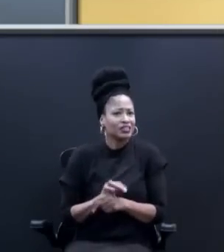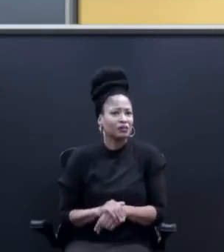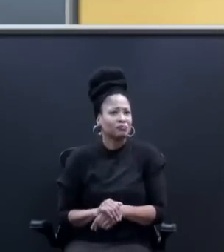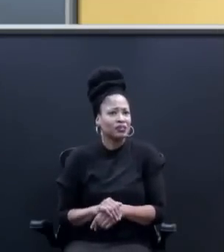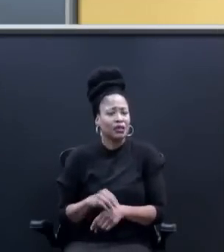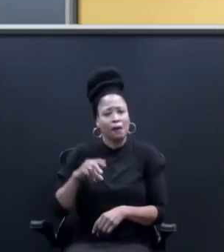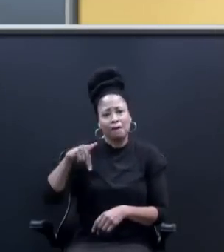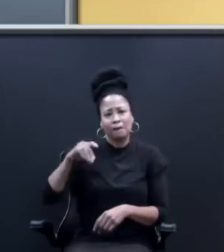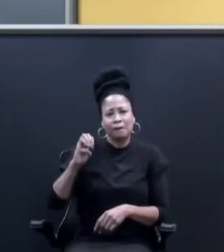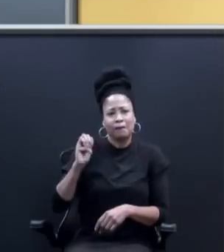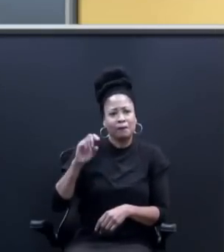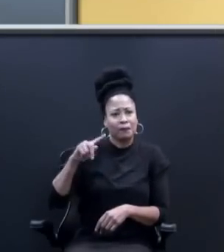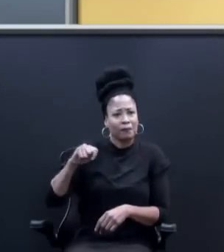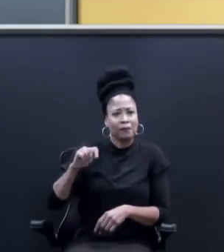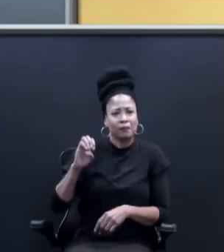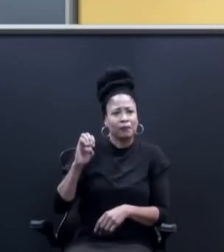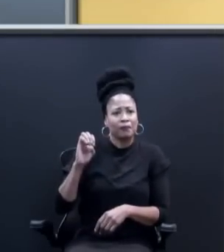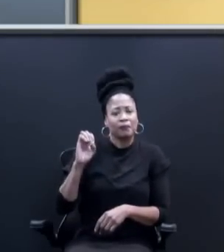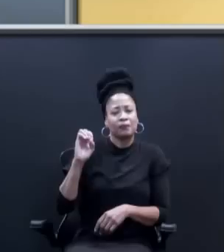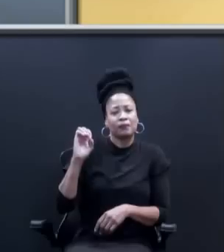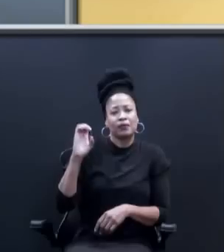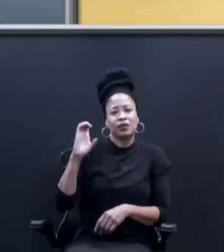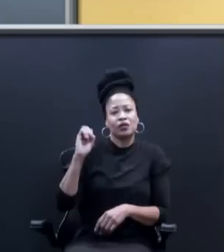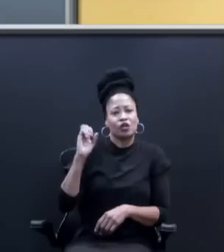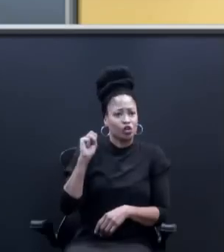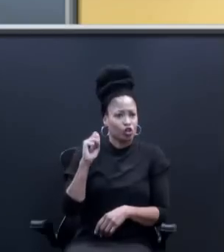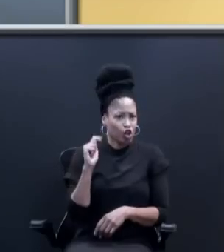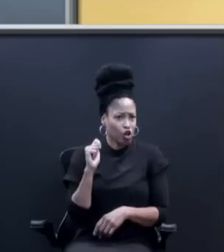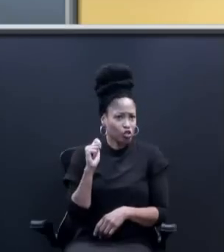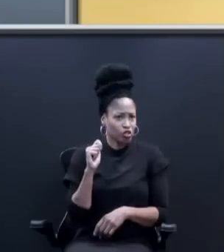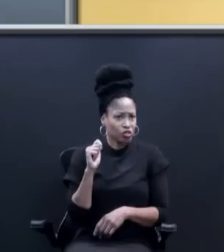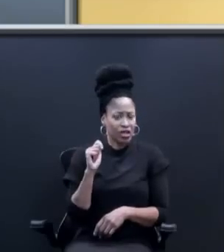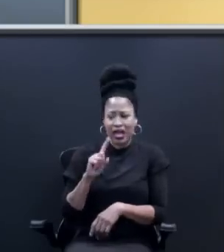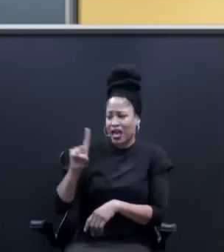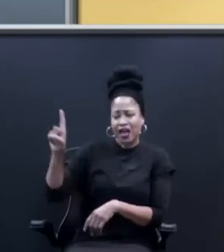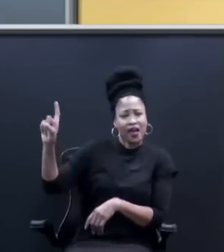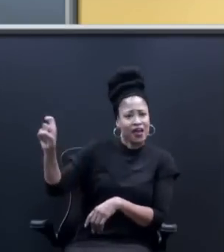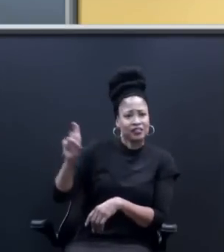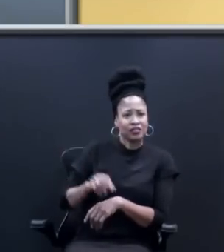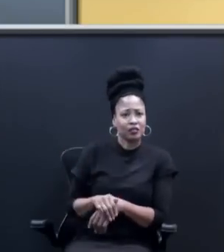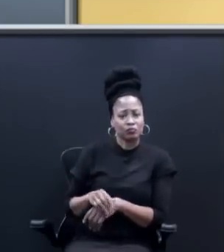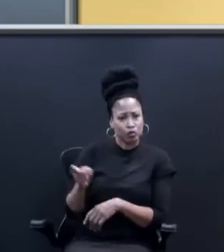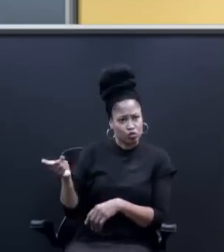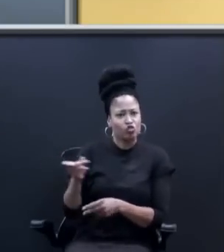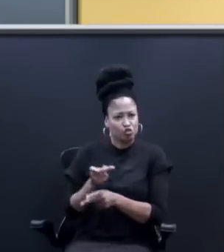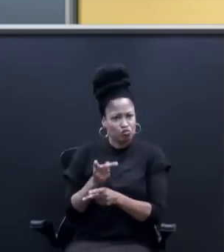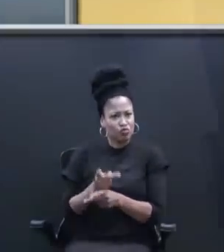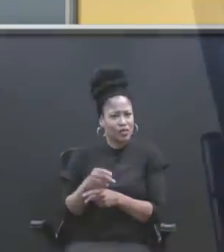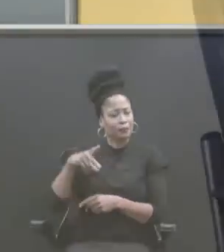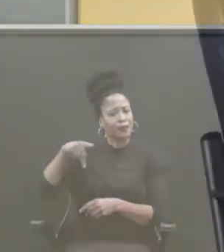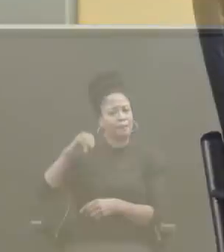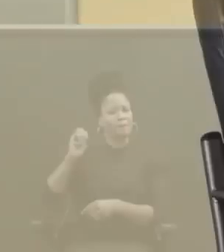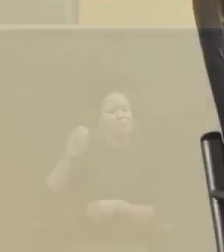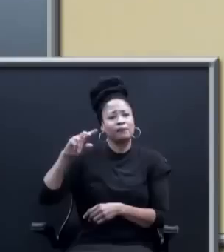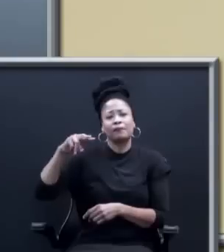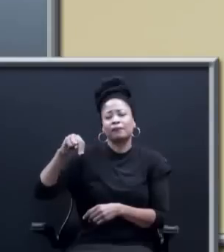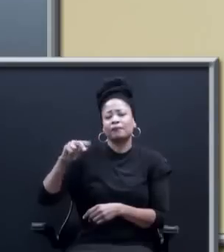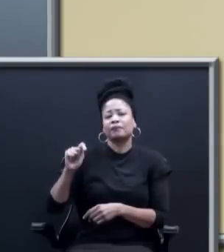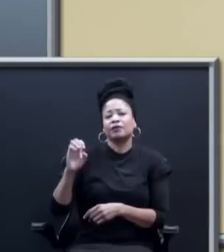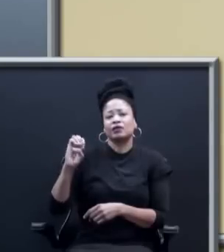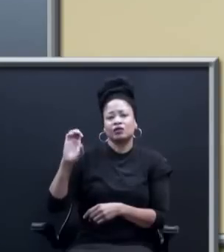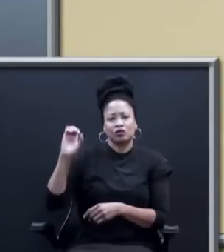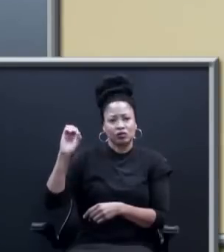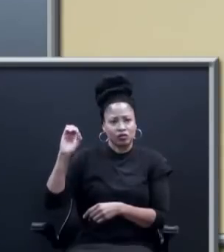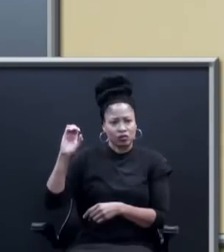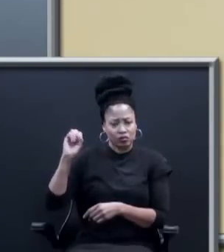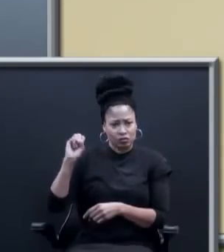asked the Pentecostal, do you keep the Pentecost? What's that? Go ahead and read. Now when this was noised abroad, the